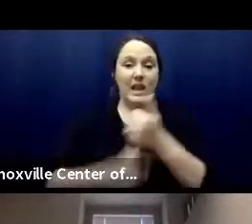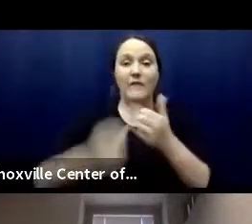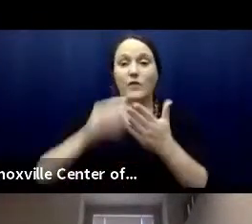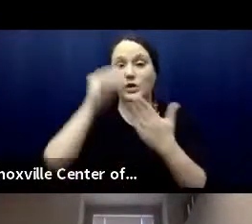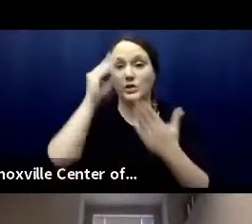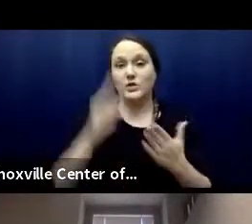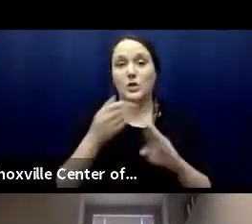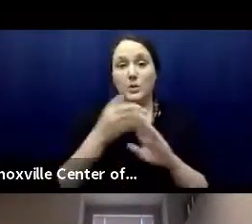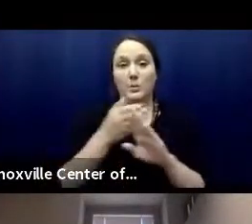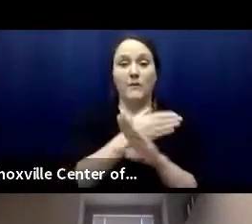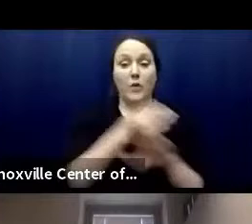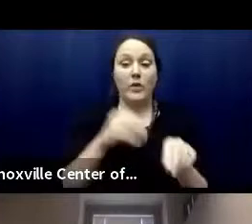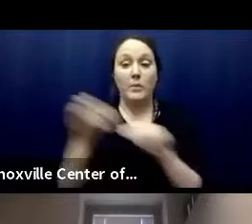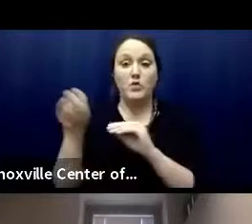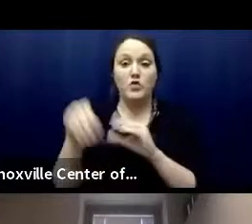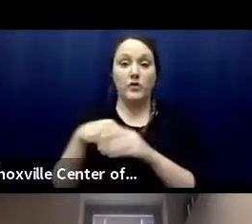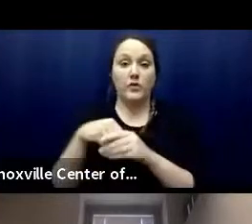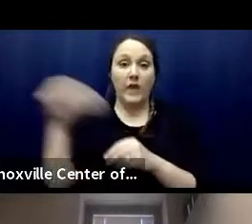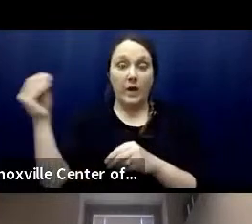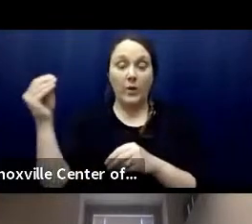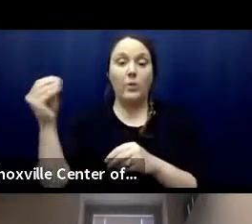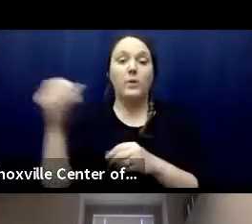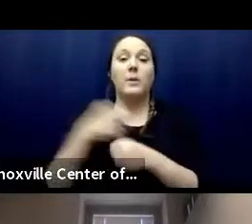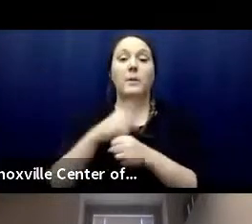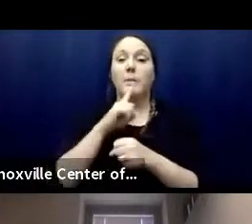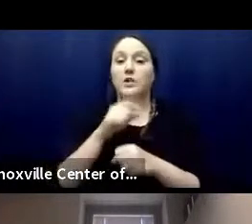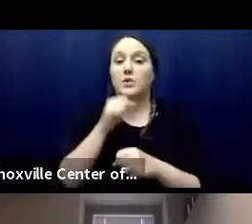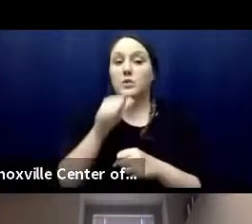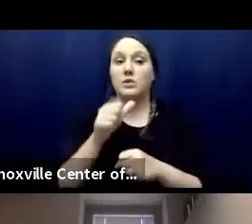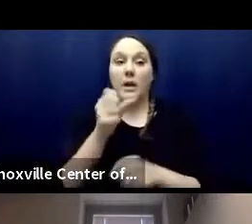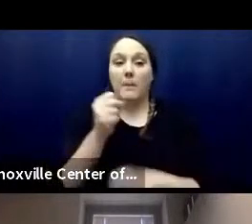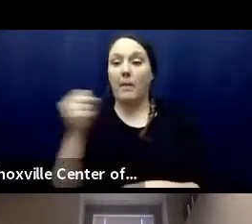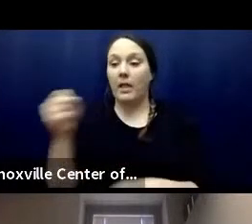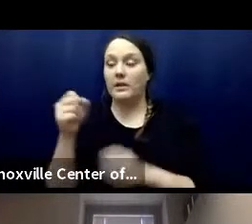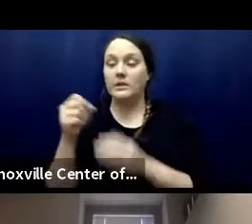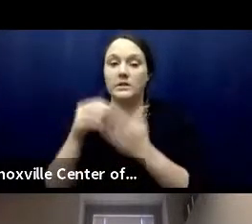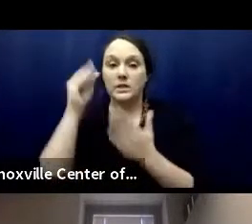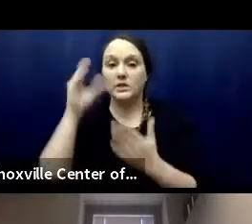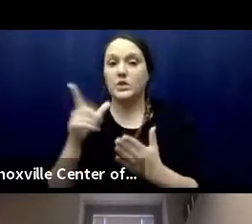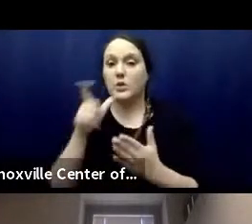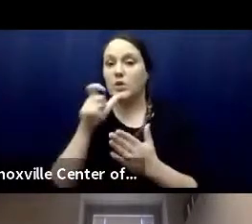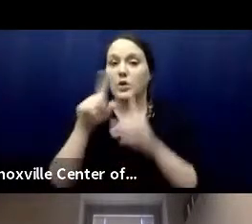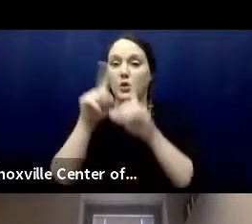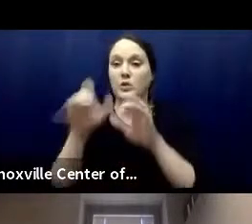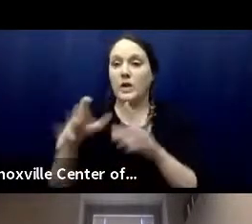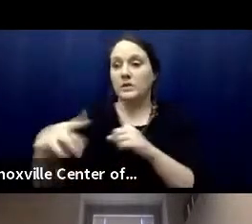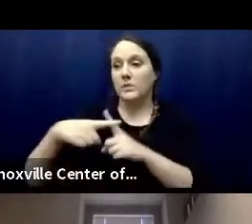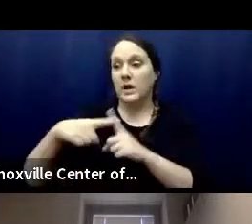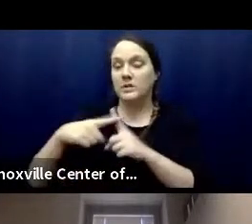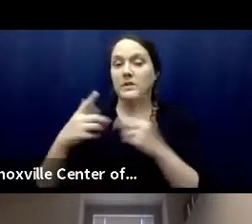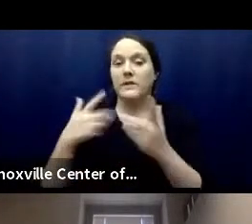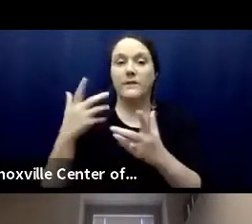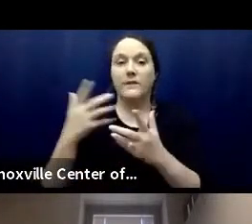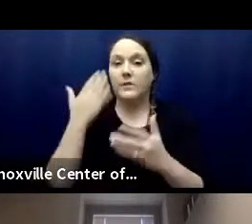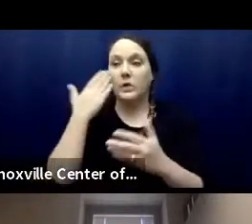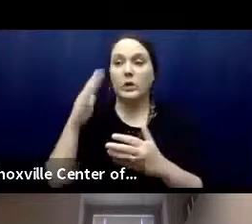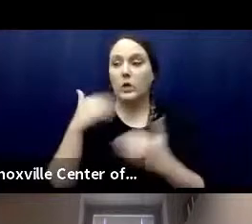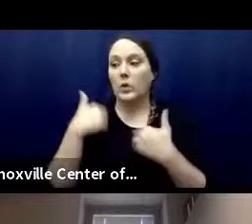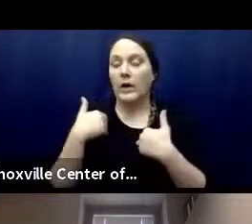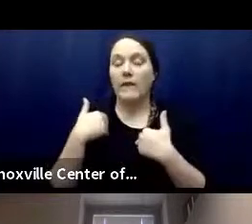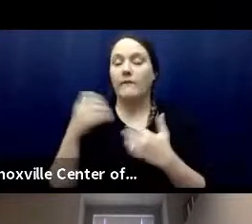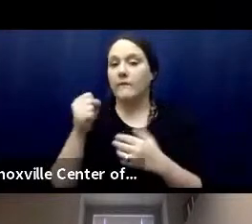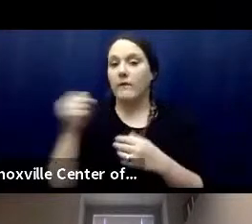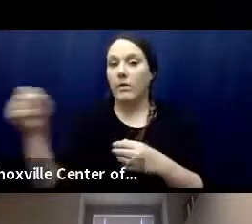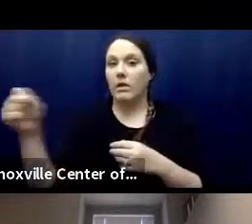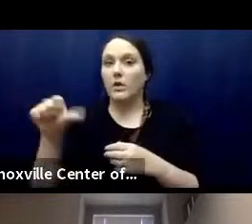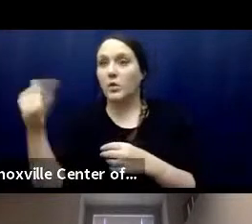out of Massey to make sure we're not placing a student who tests positive and doesn't know they even have it in another dorm. That will